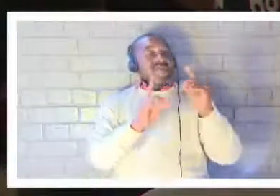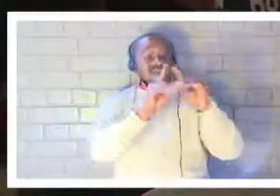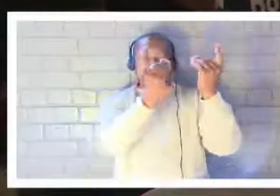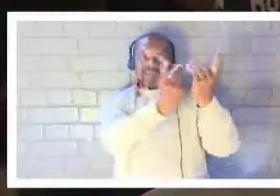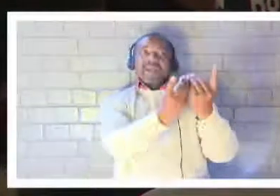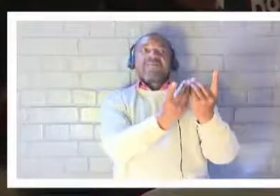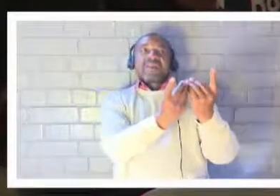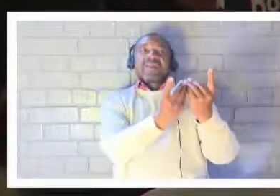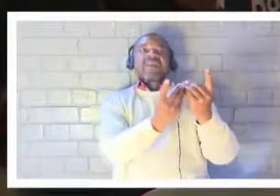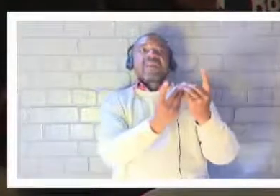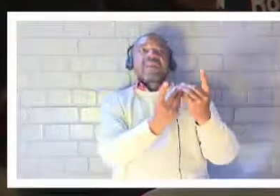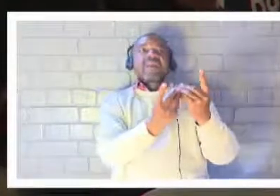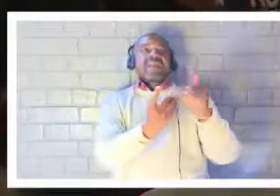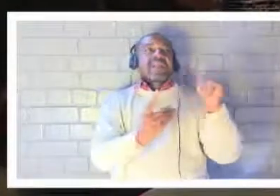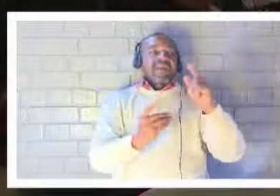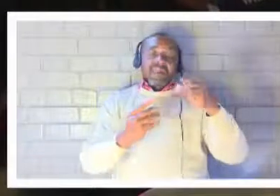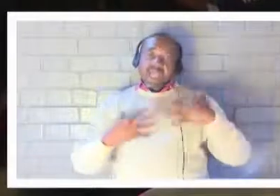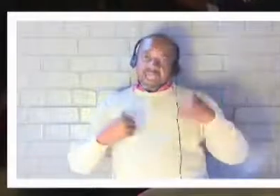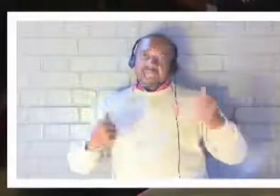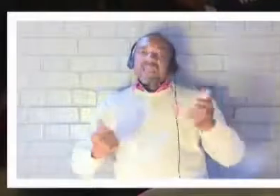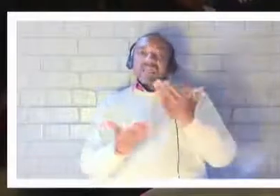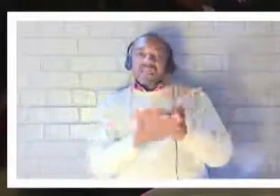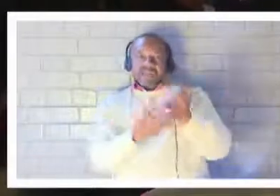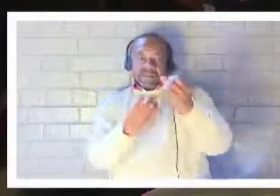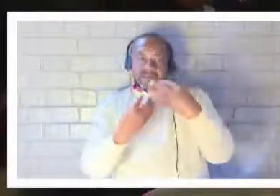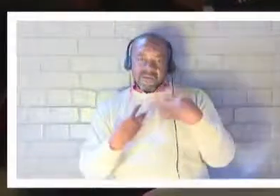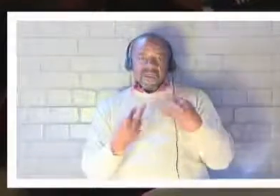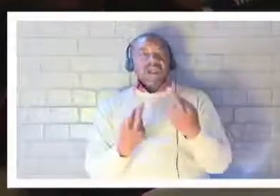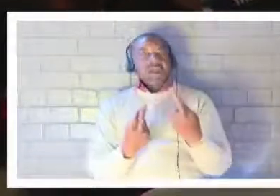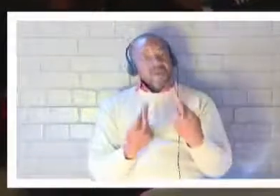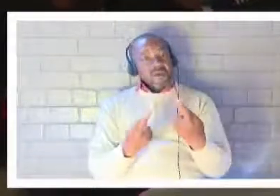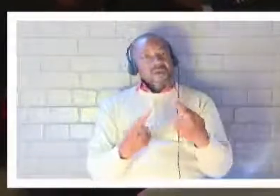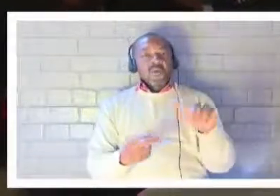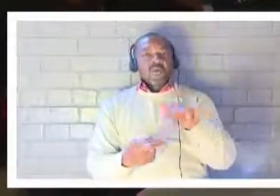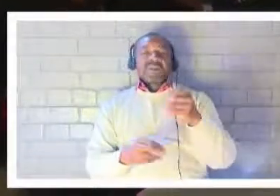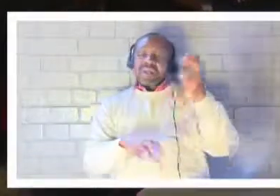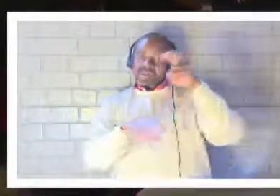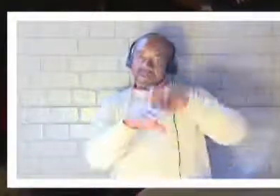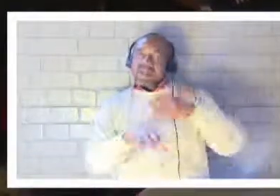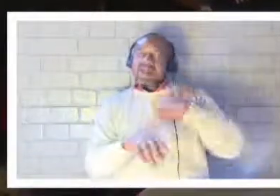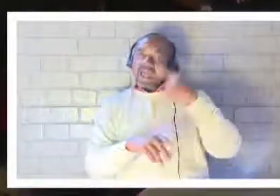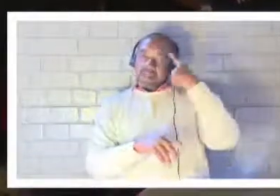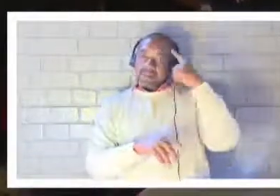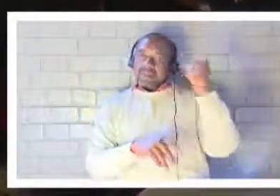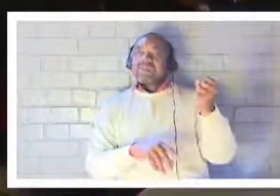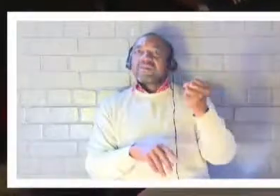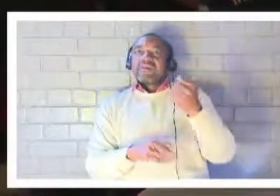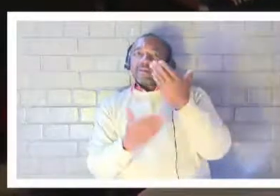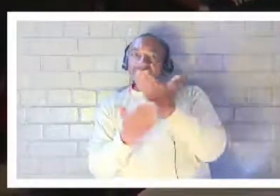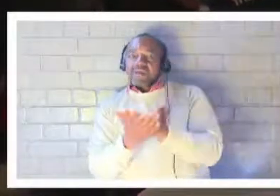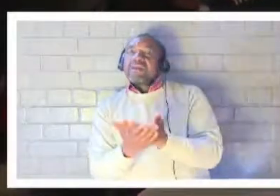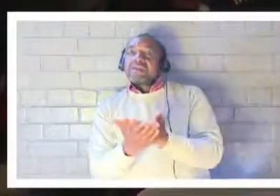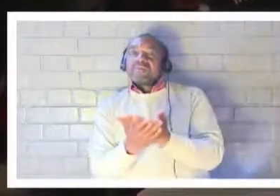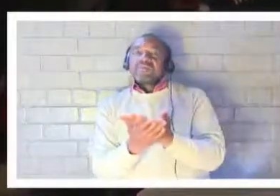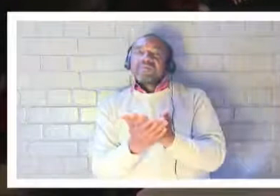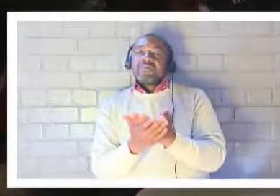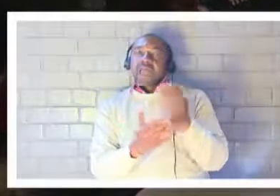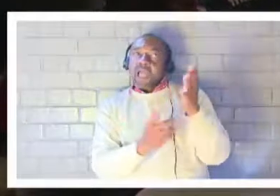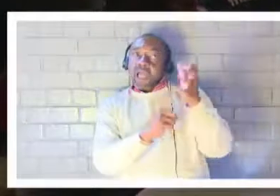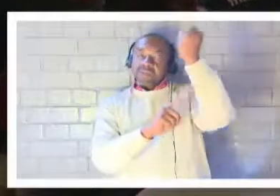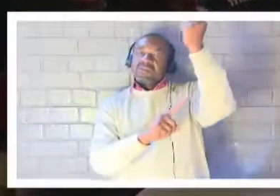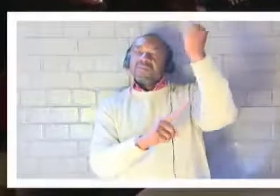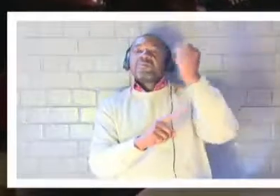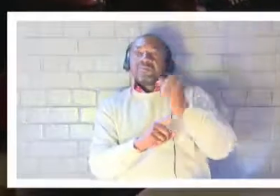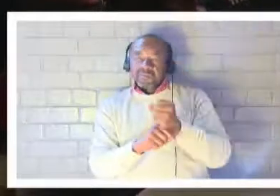our health can provide the resources that is needed, I believe that can be